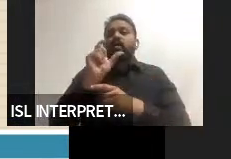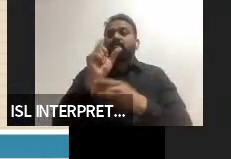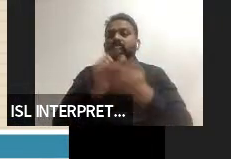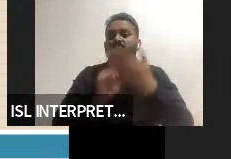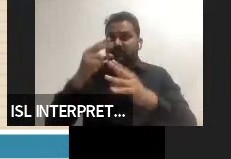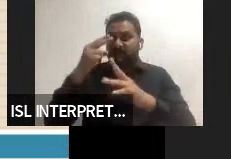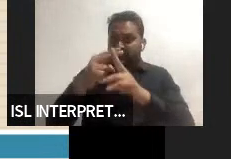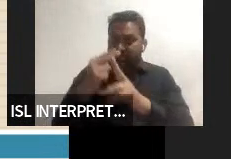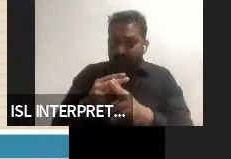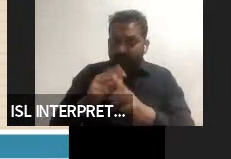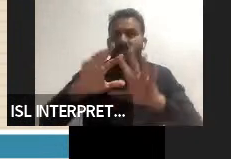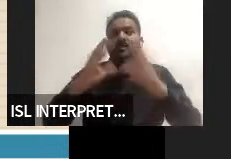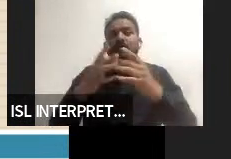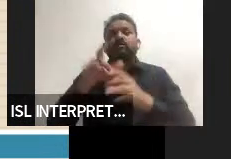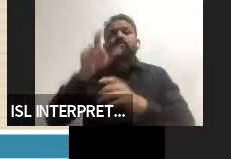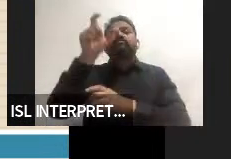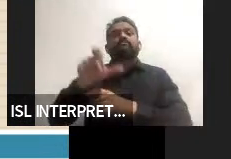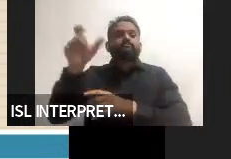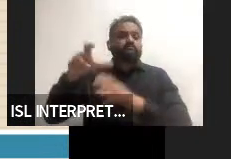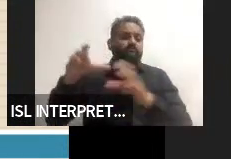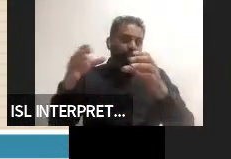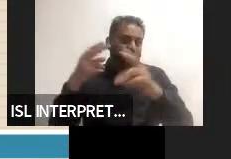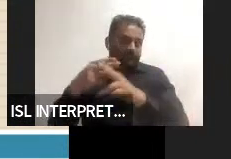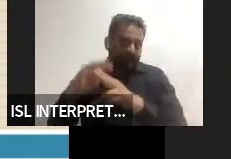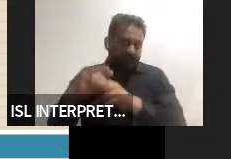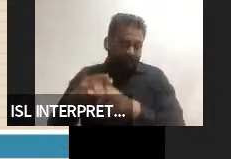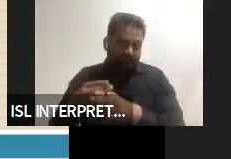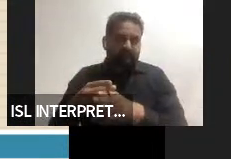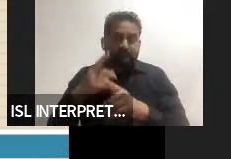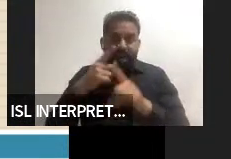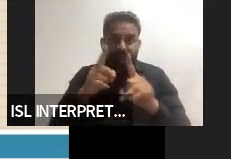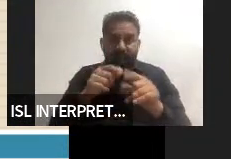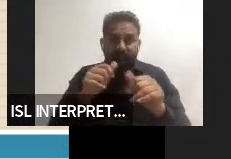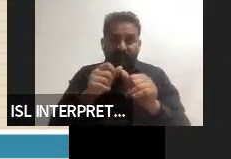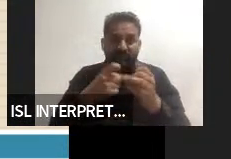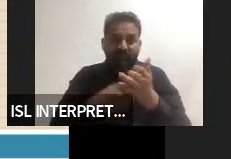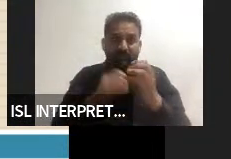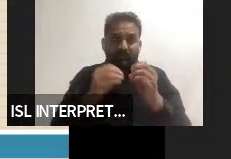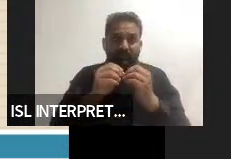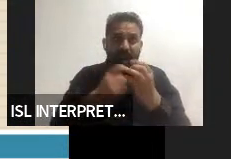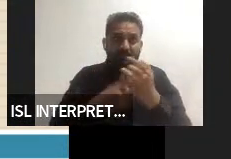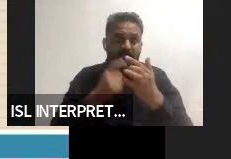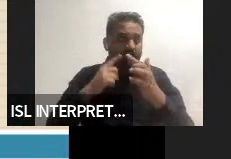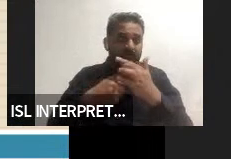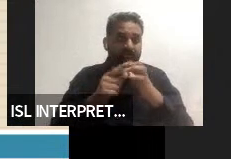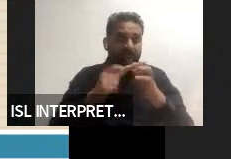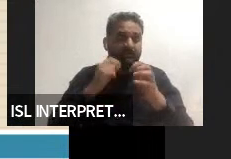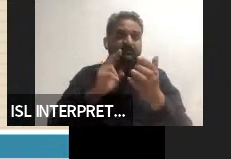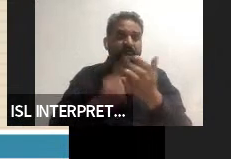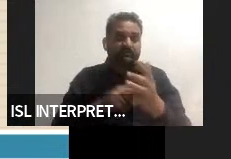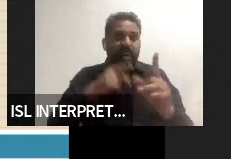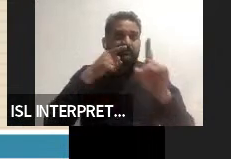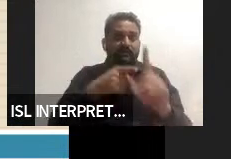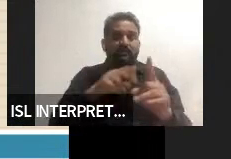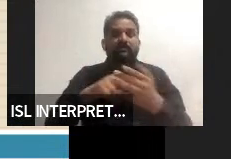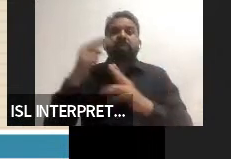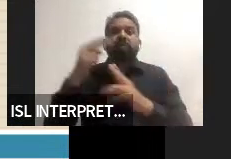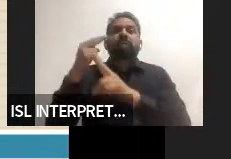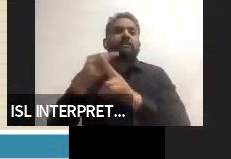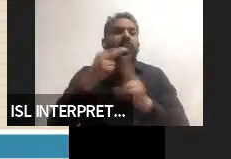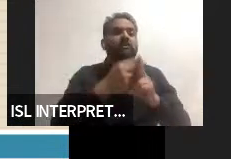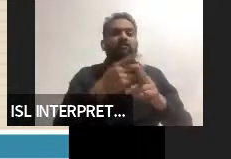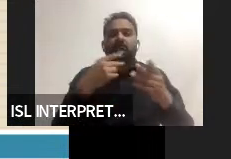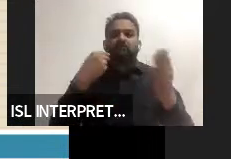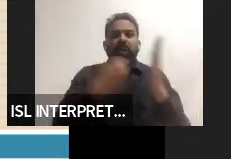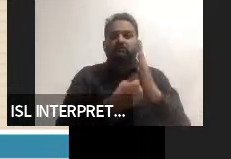of the parties, whatever the case. But in arbitration, you do not get party's name on the award, so you